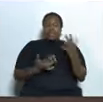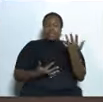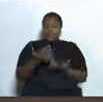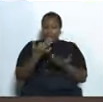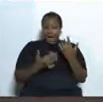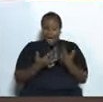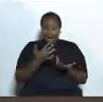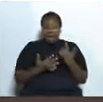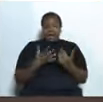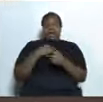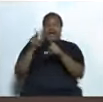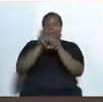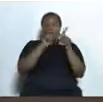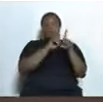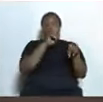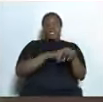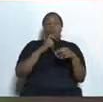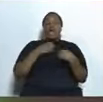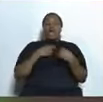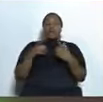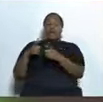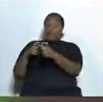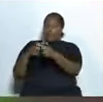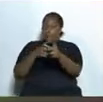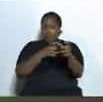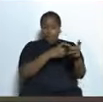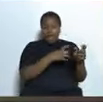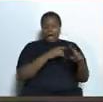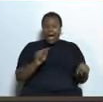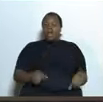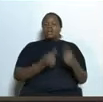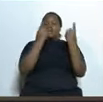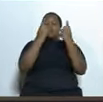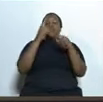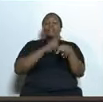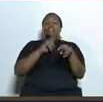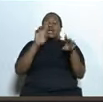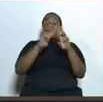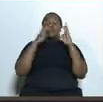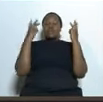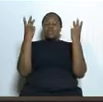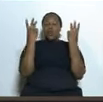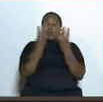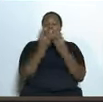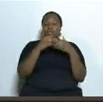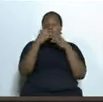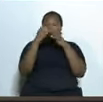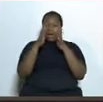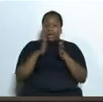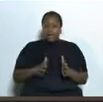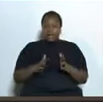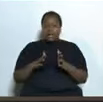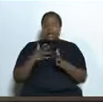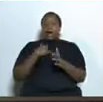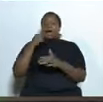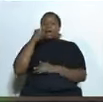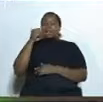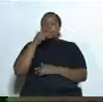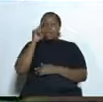there's war and conflict, and when a powerful world leader arises saying that